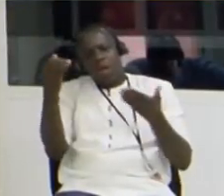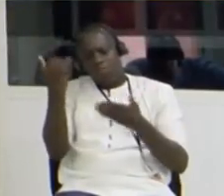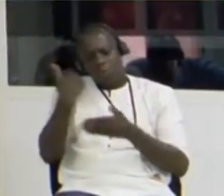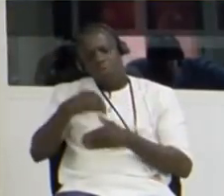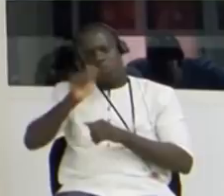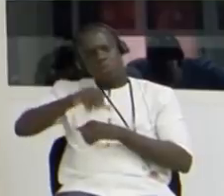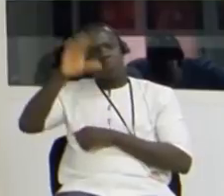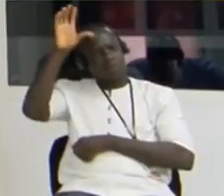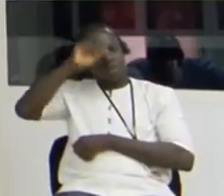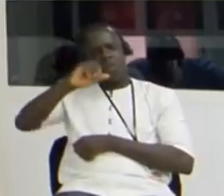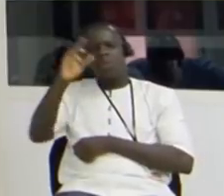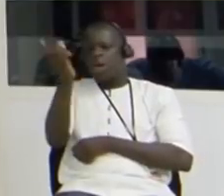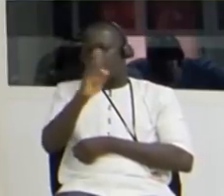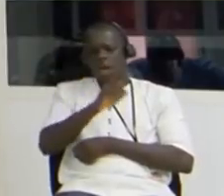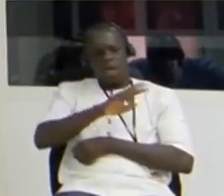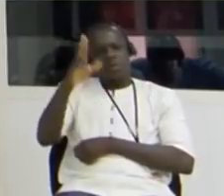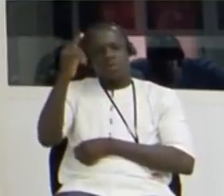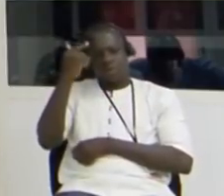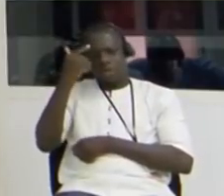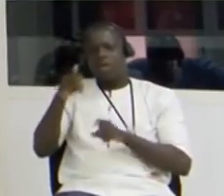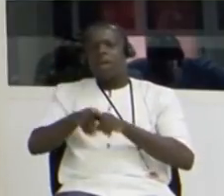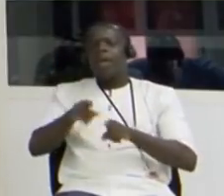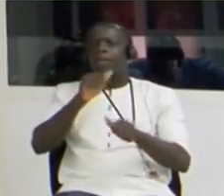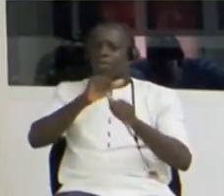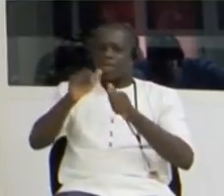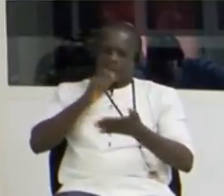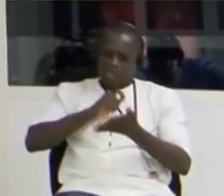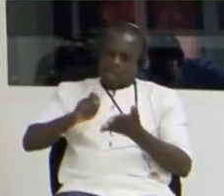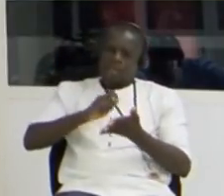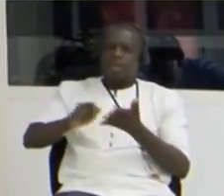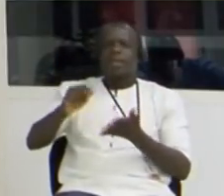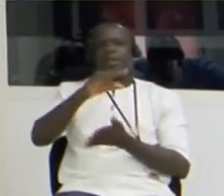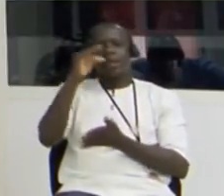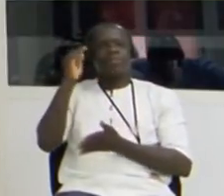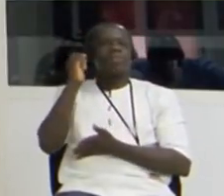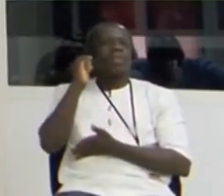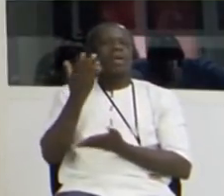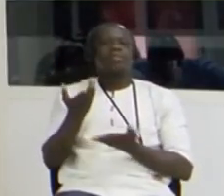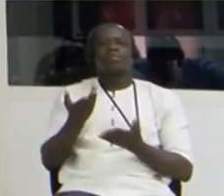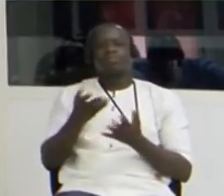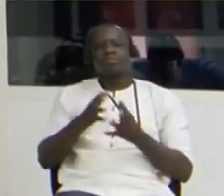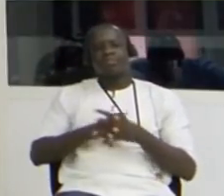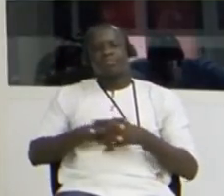you received and tell us, and write down the name of the girl.